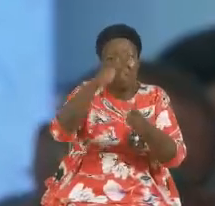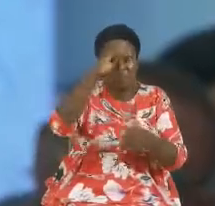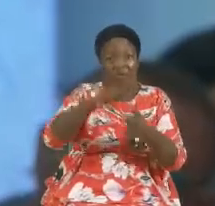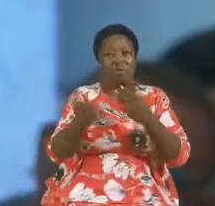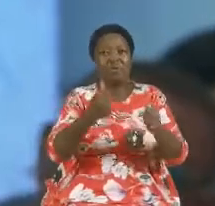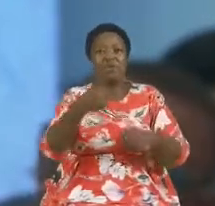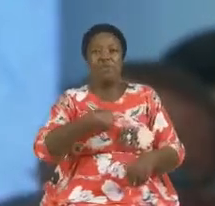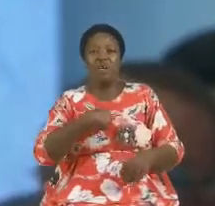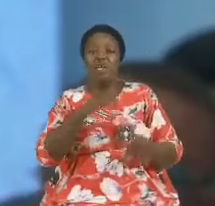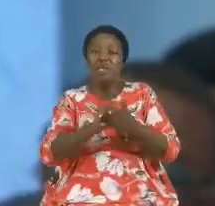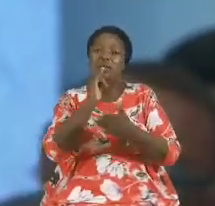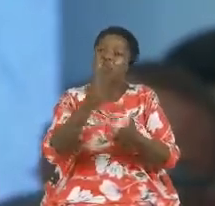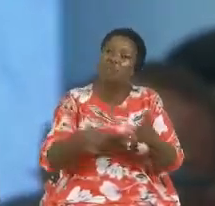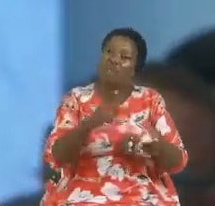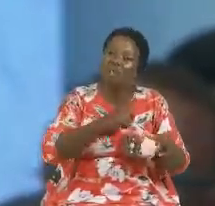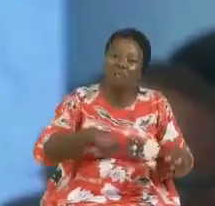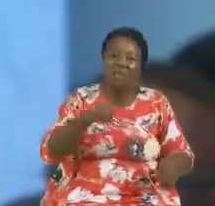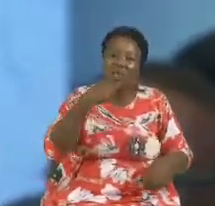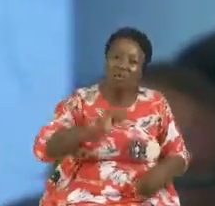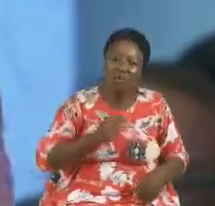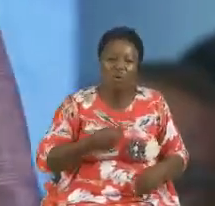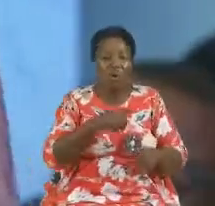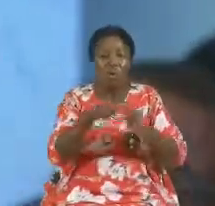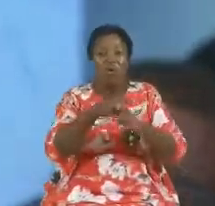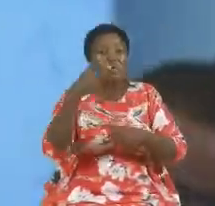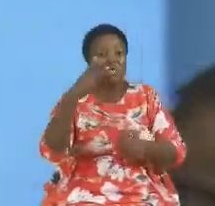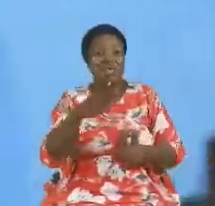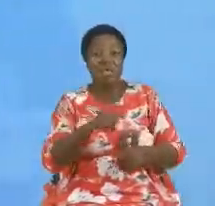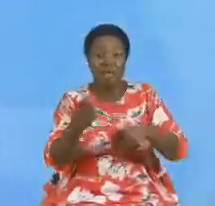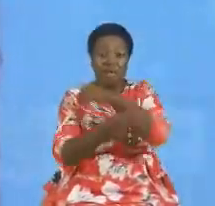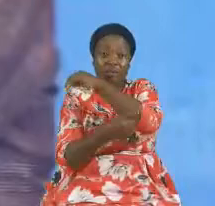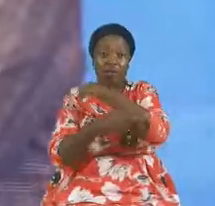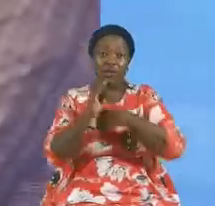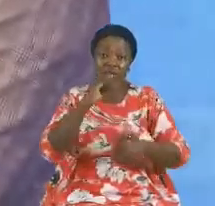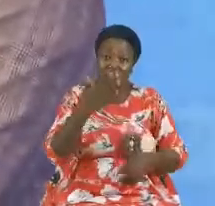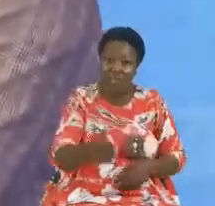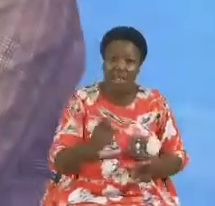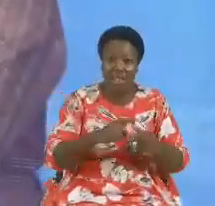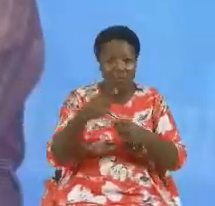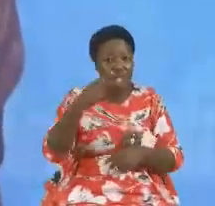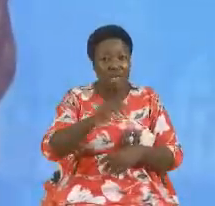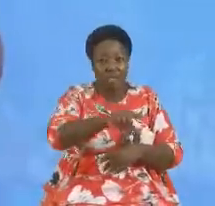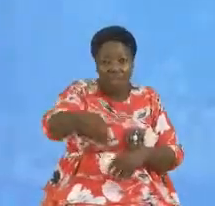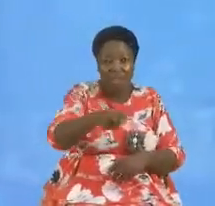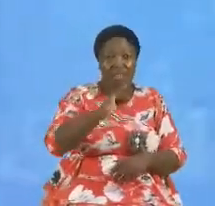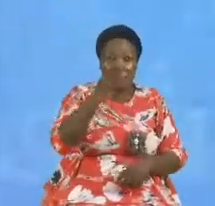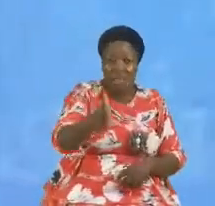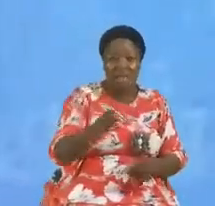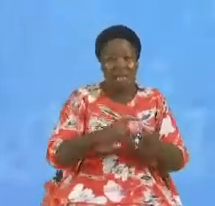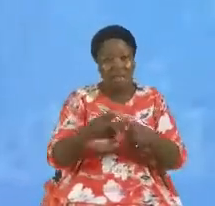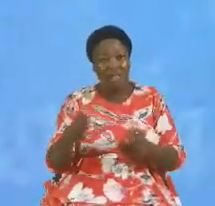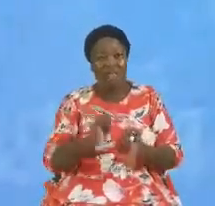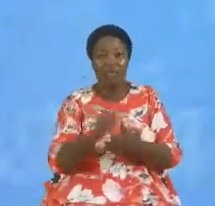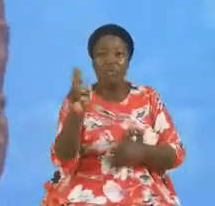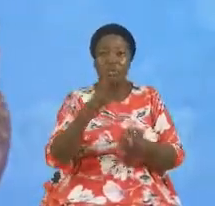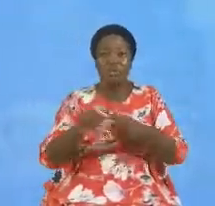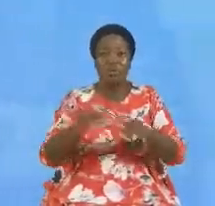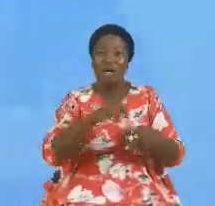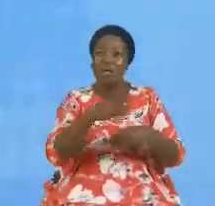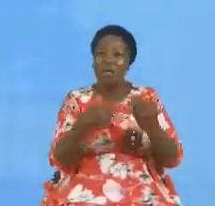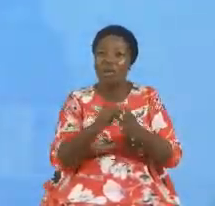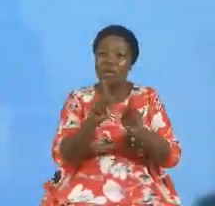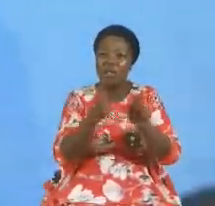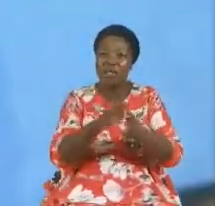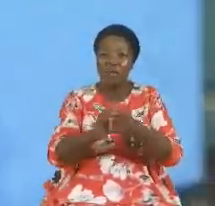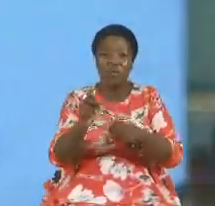allow this man to drive me. Well, that's what the Lord is saying. When you see the temptation is there, you see the ditch is there, and